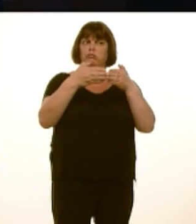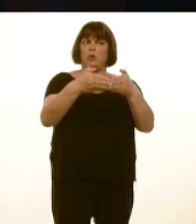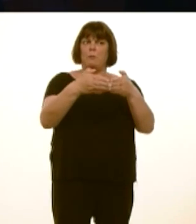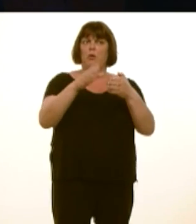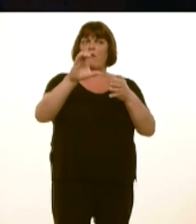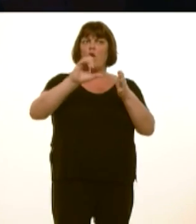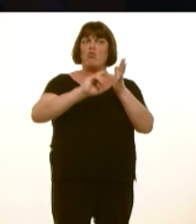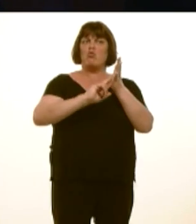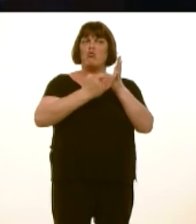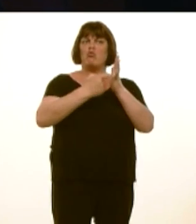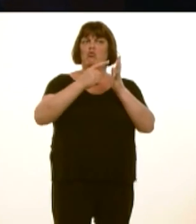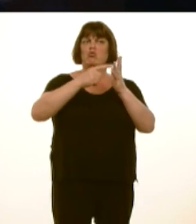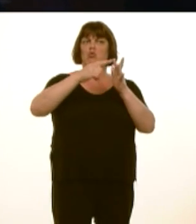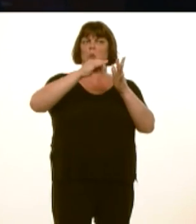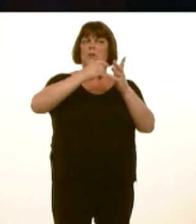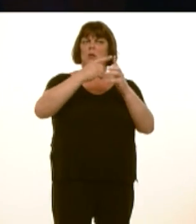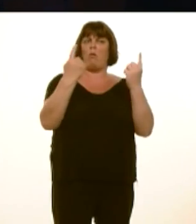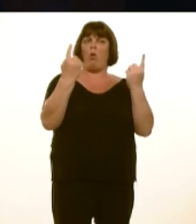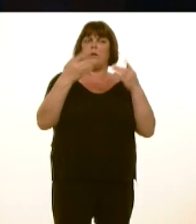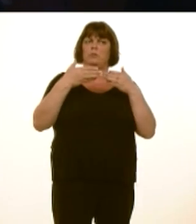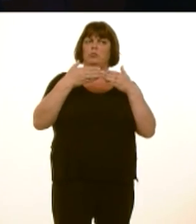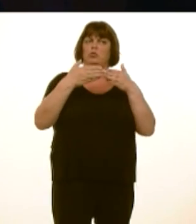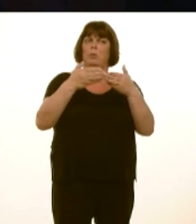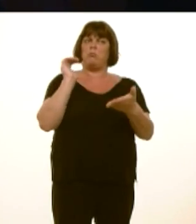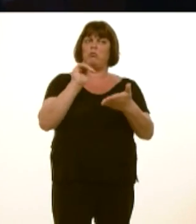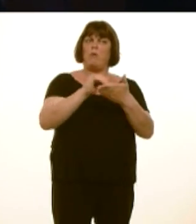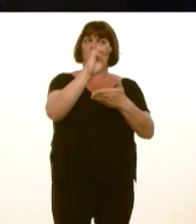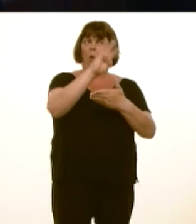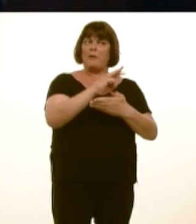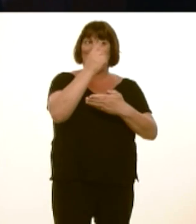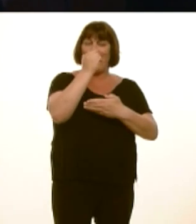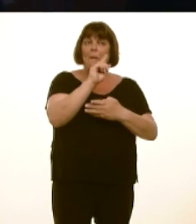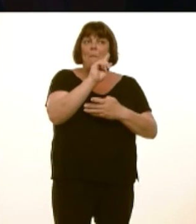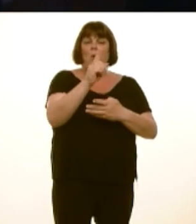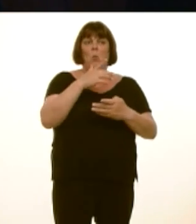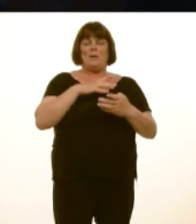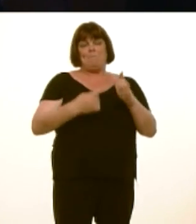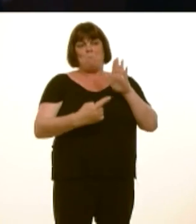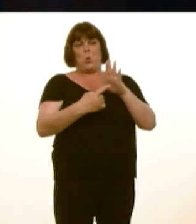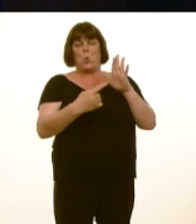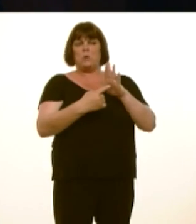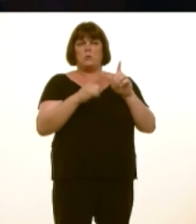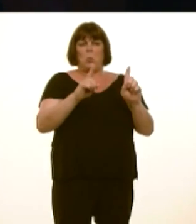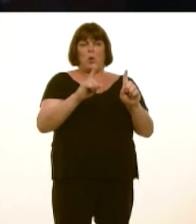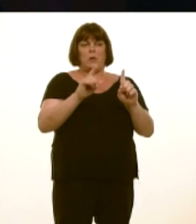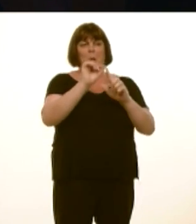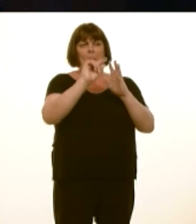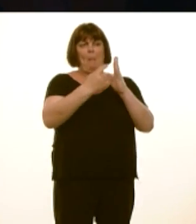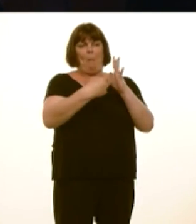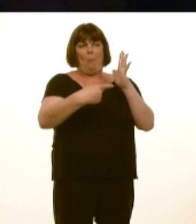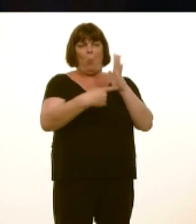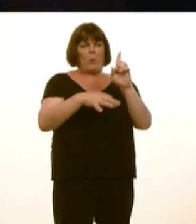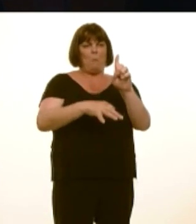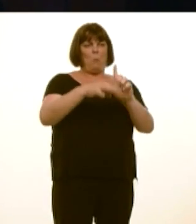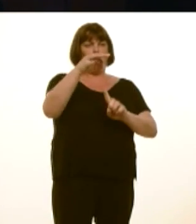However, ensuring a warm welcome and high quality facilities are critical to developing the visitor experience. And in